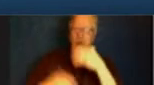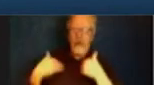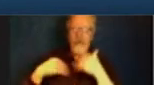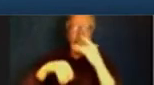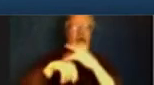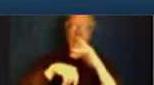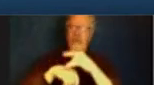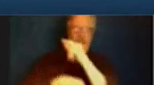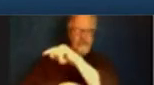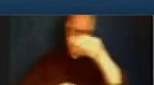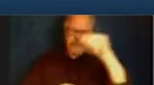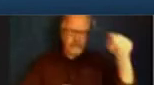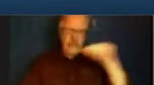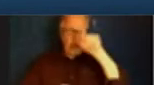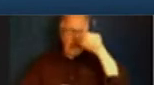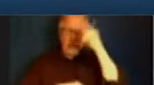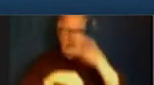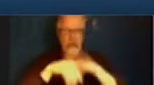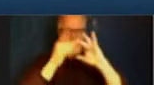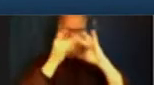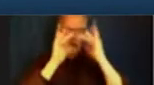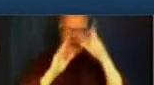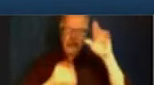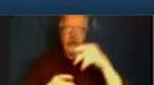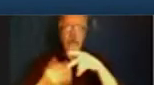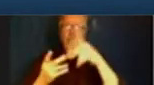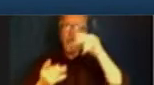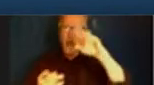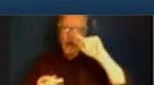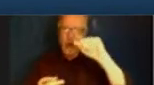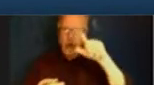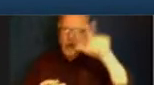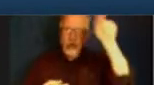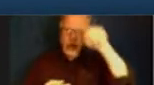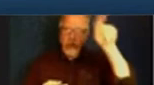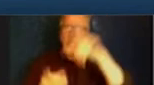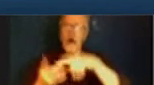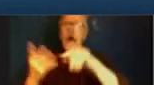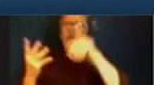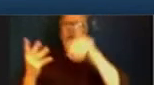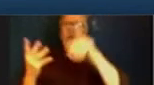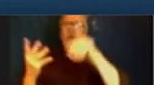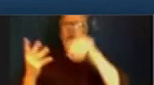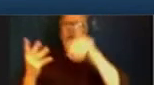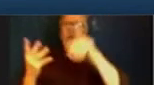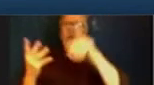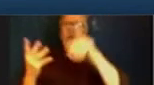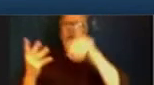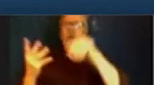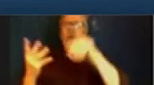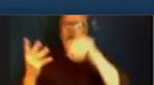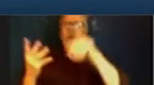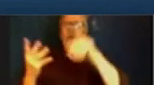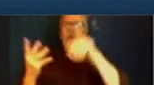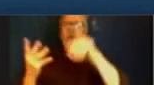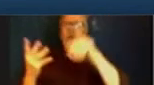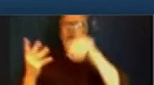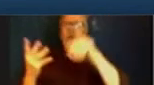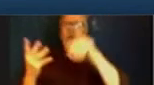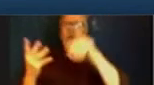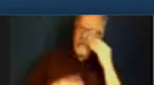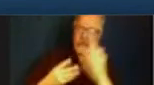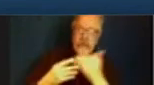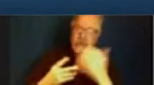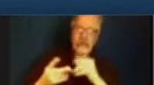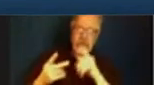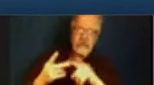you get shipped through Amazon right to your home. You will also have availability through the other mechanisms in